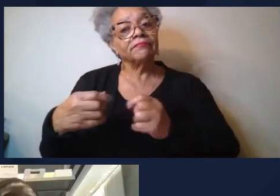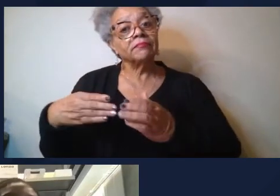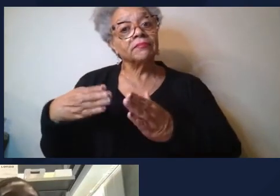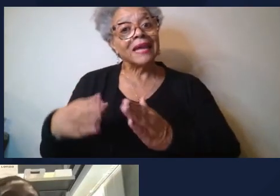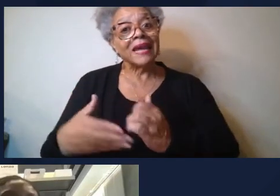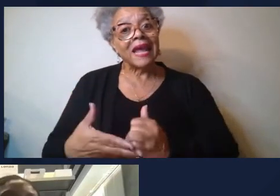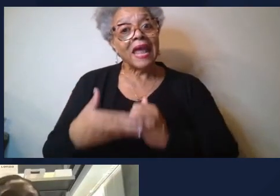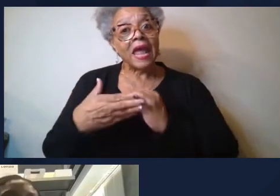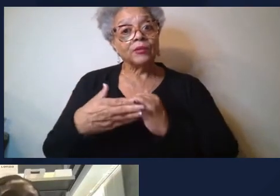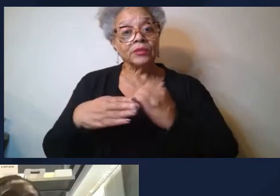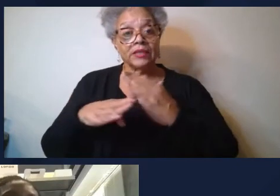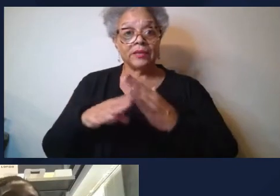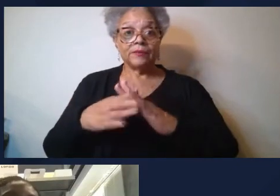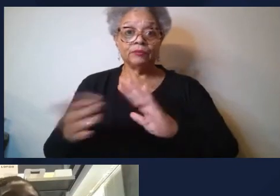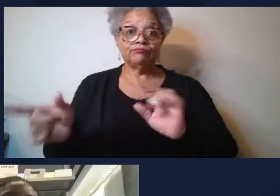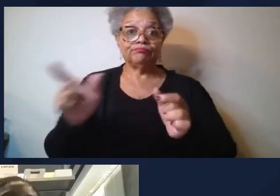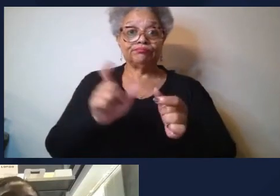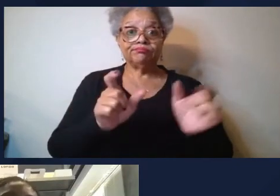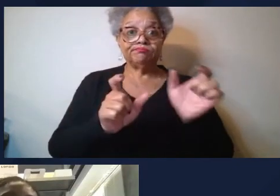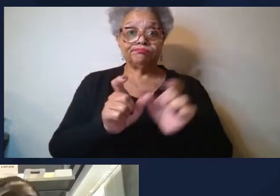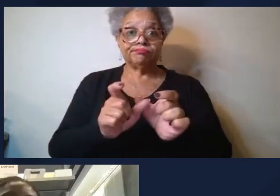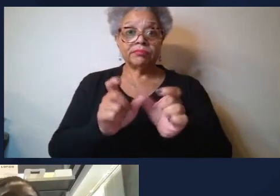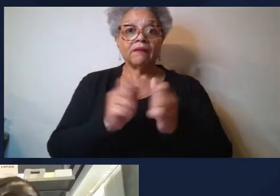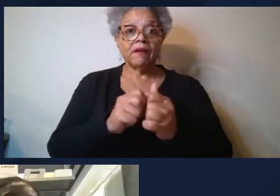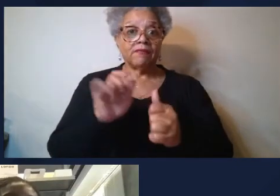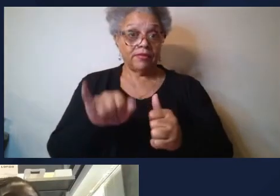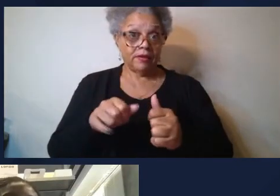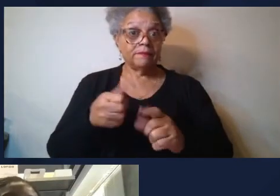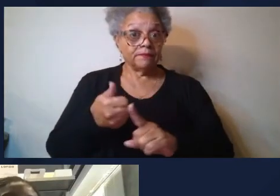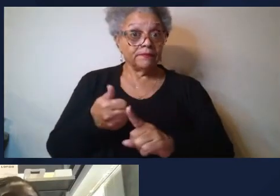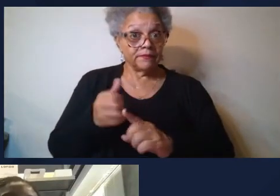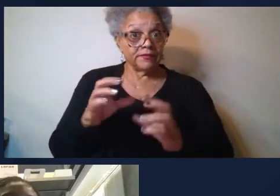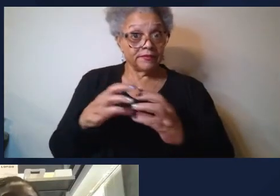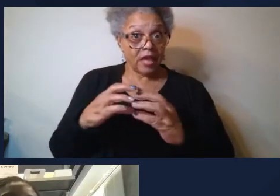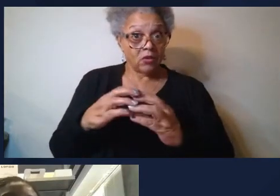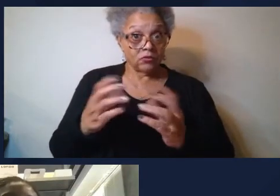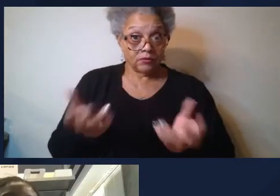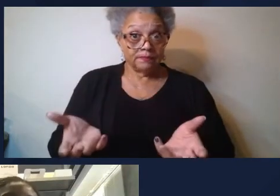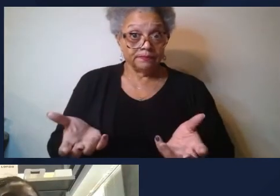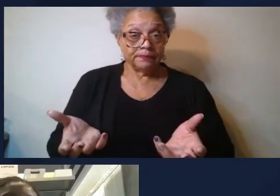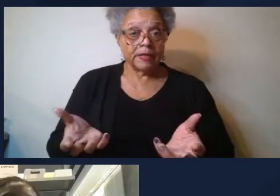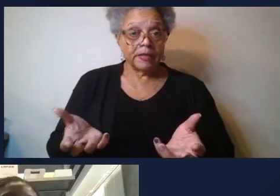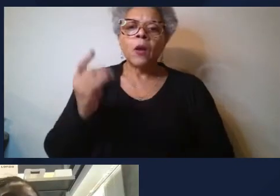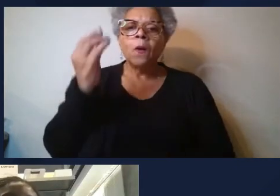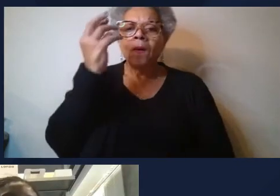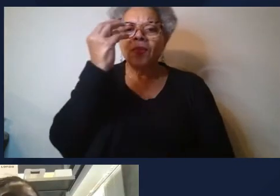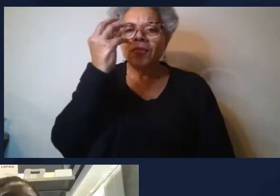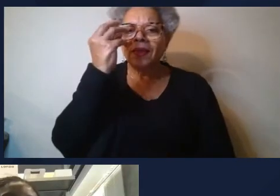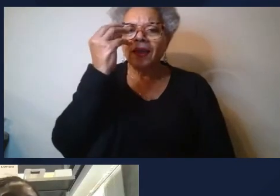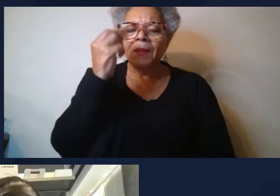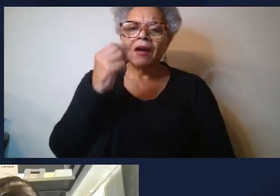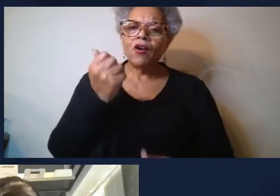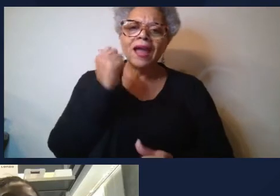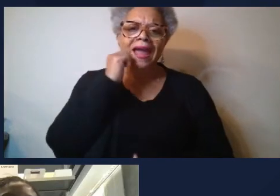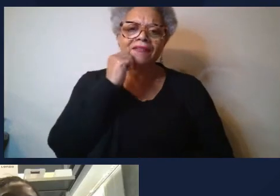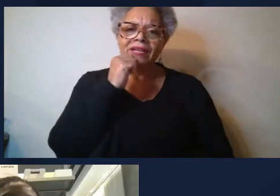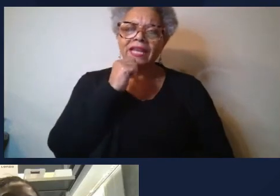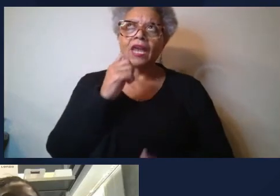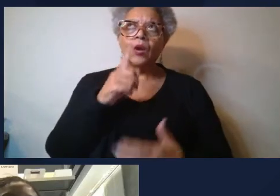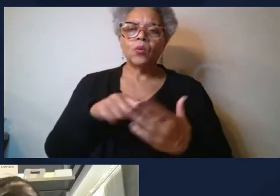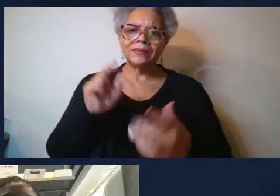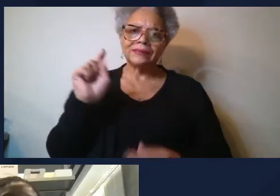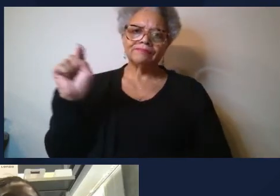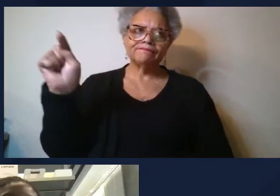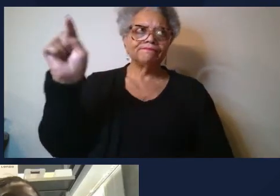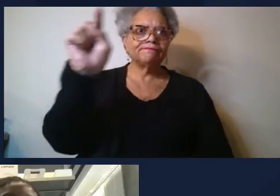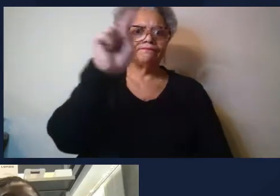keep the junctions between the epithelial cells. Right? So think about every day what is out there in the world